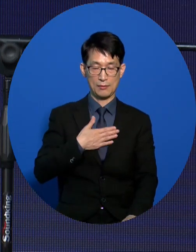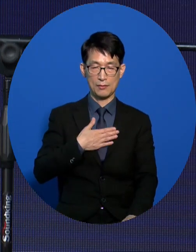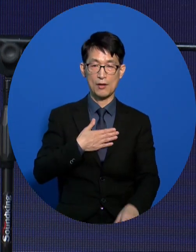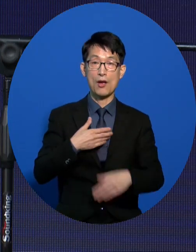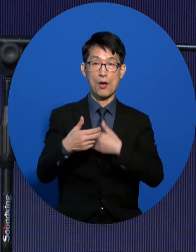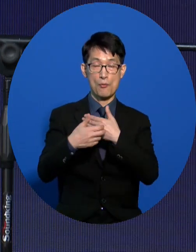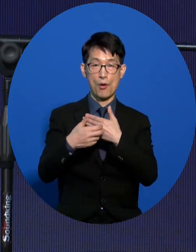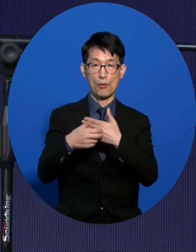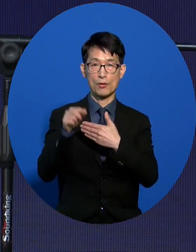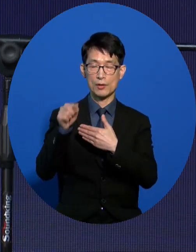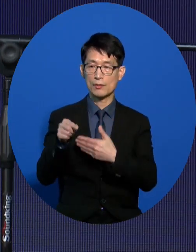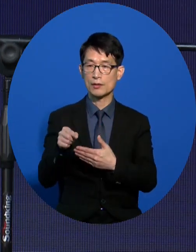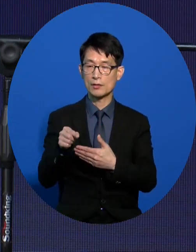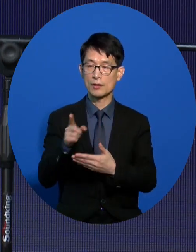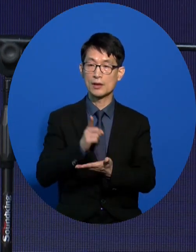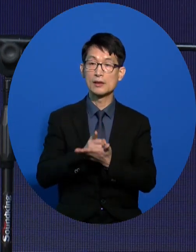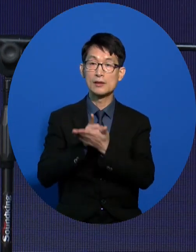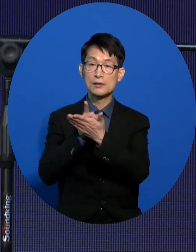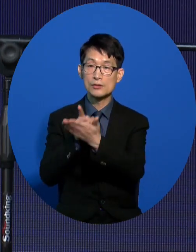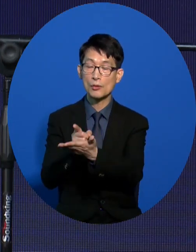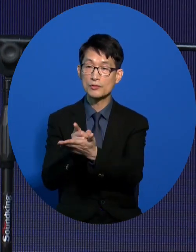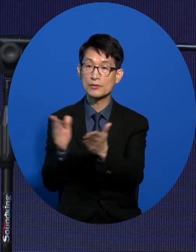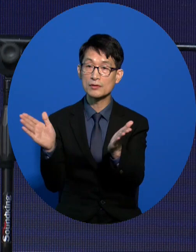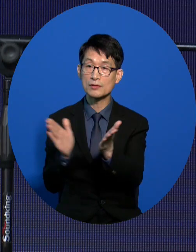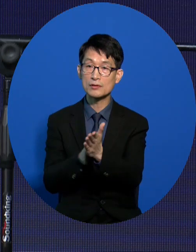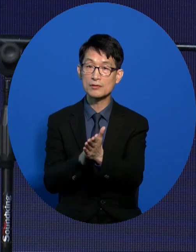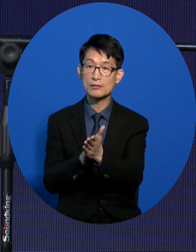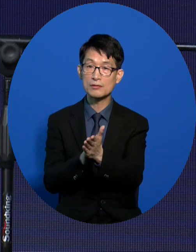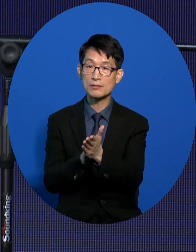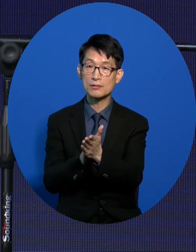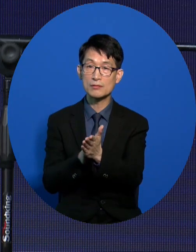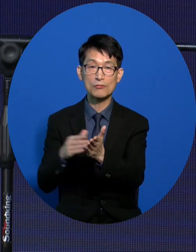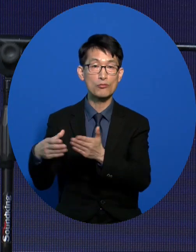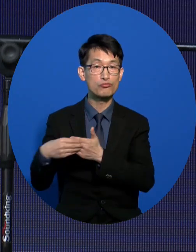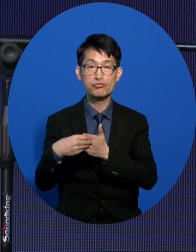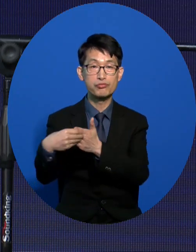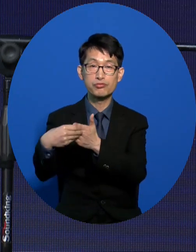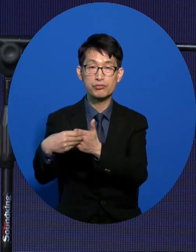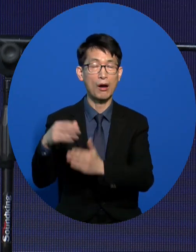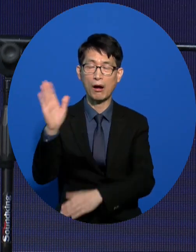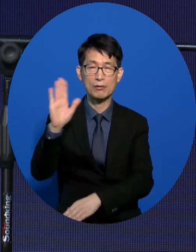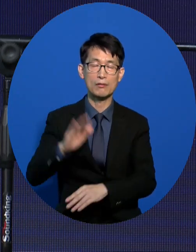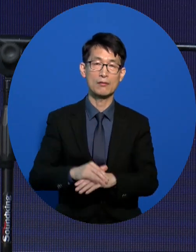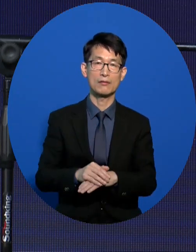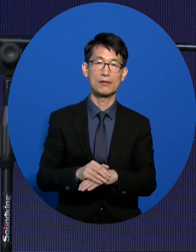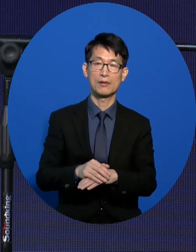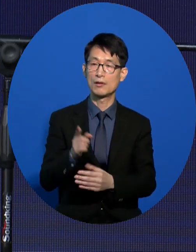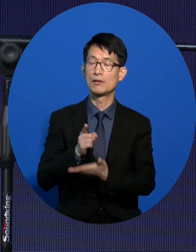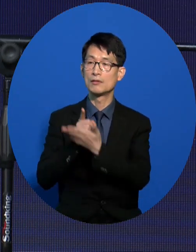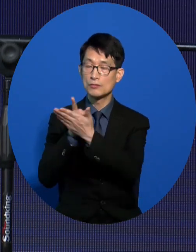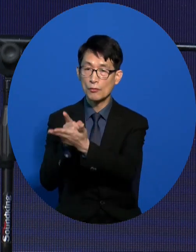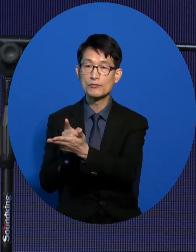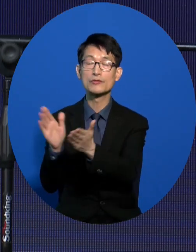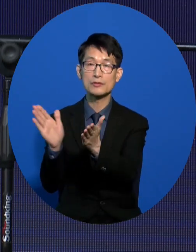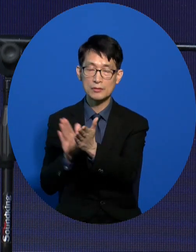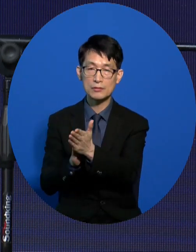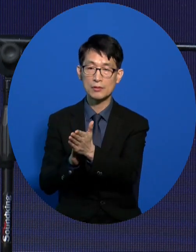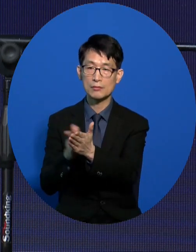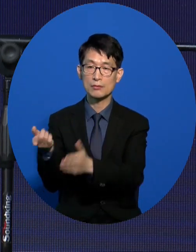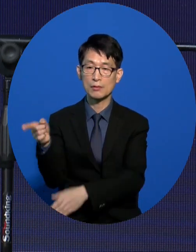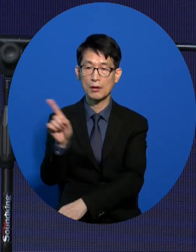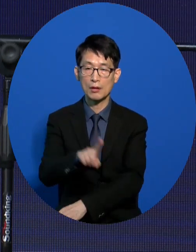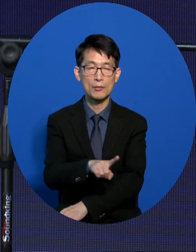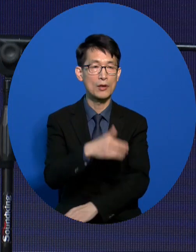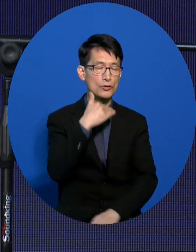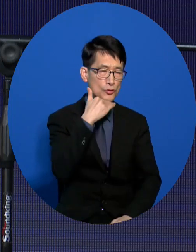when I go to the hospital, I see that it's not just a registration. You have to, from that